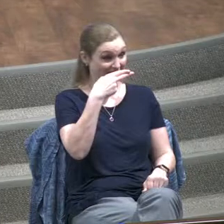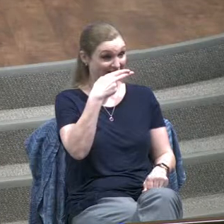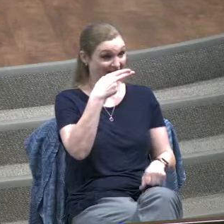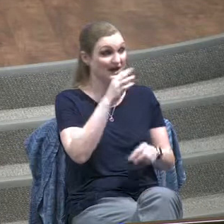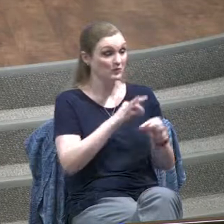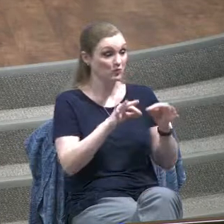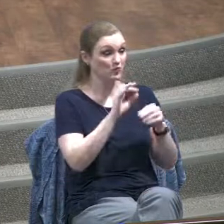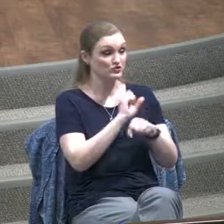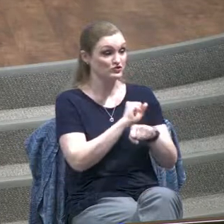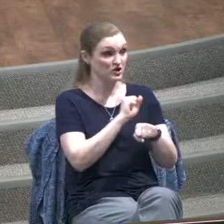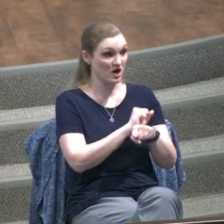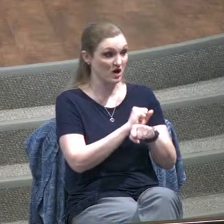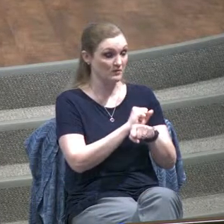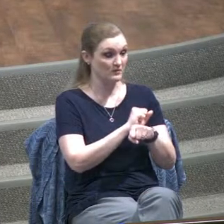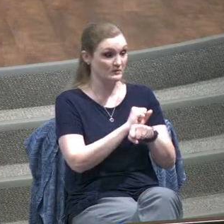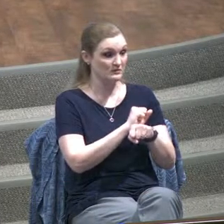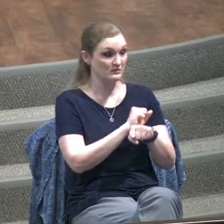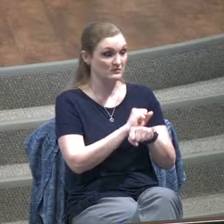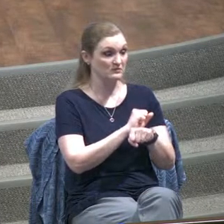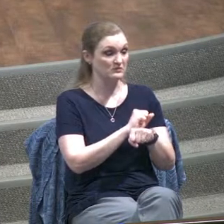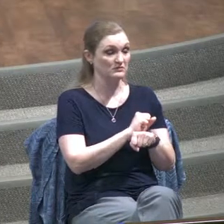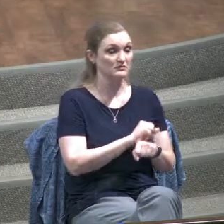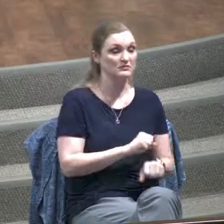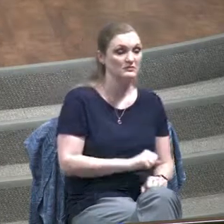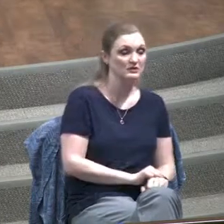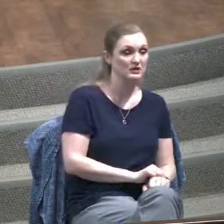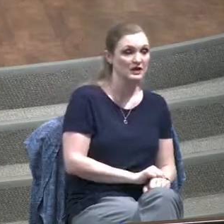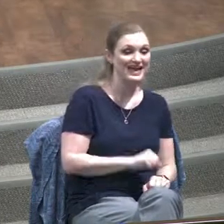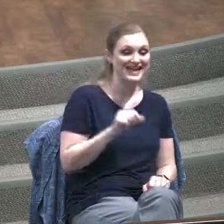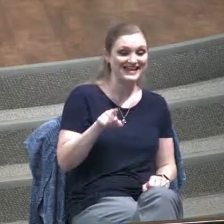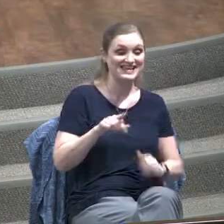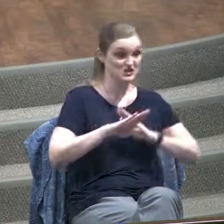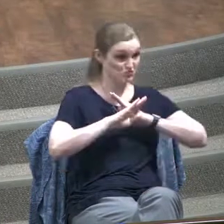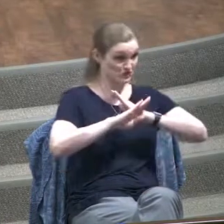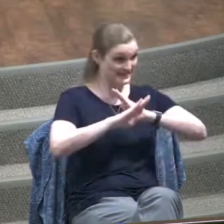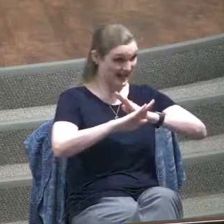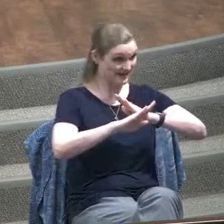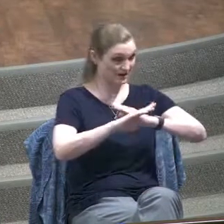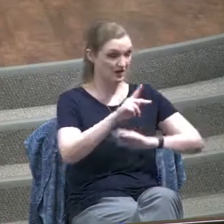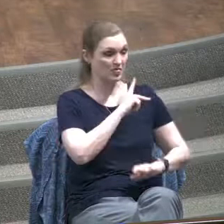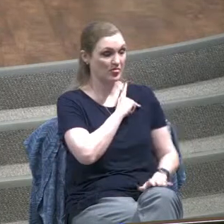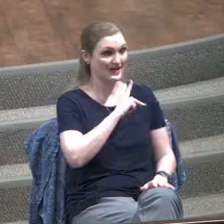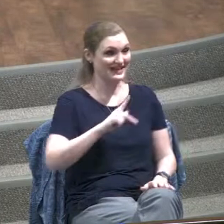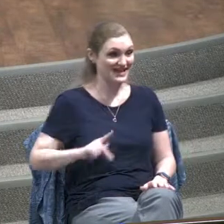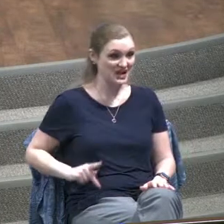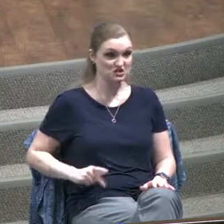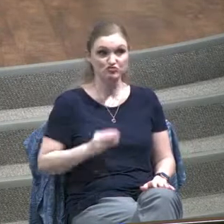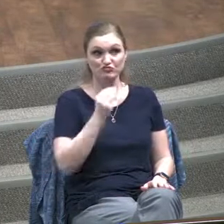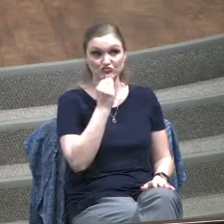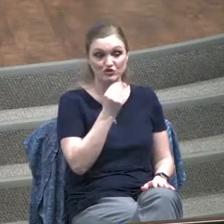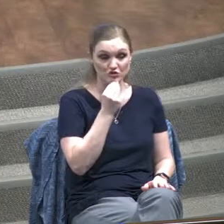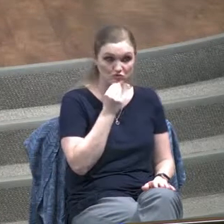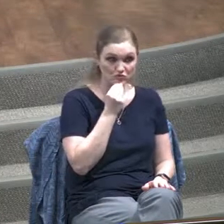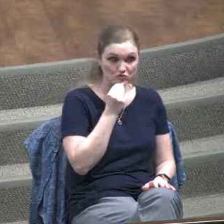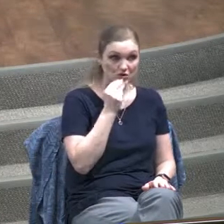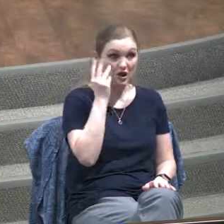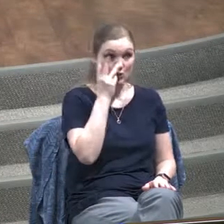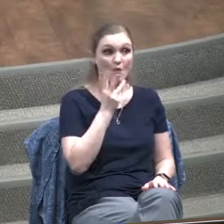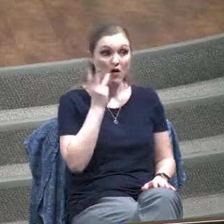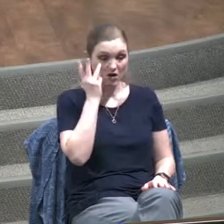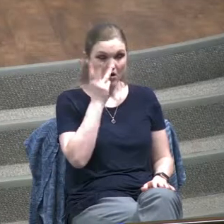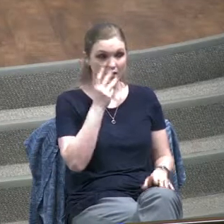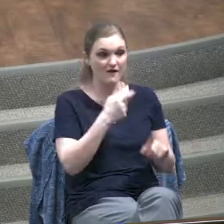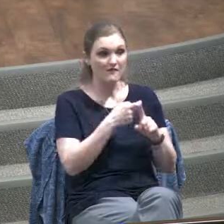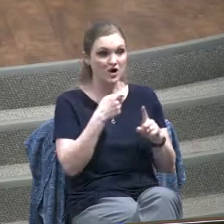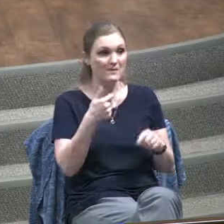official. And what he does is protect the king's food and wine